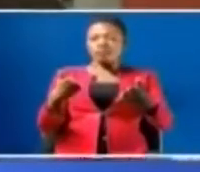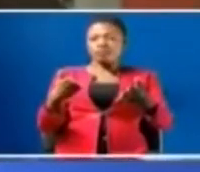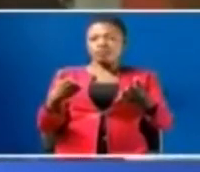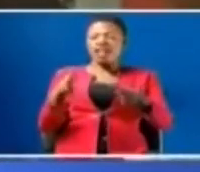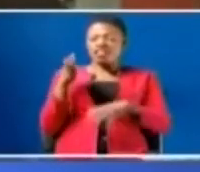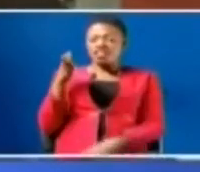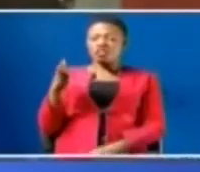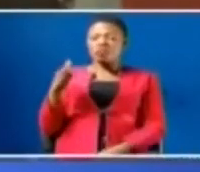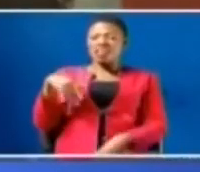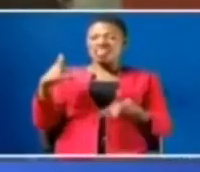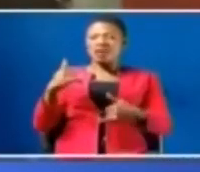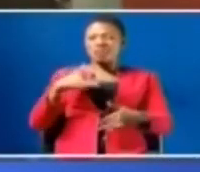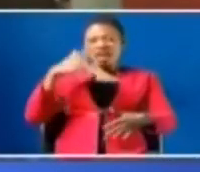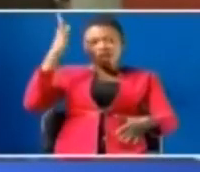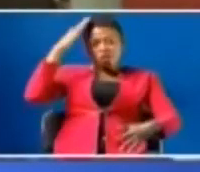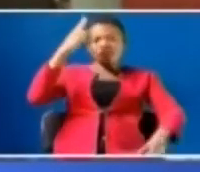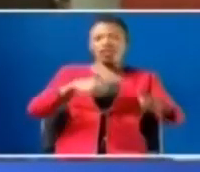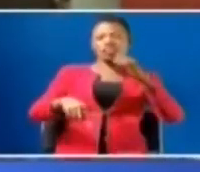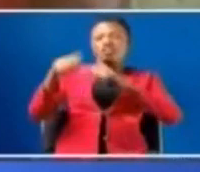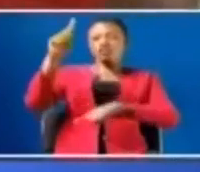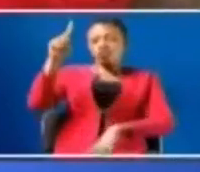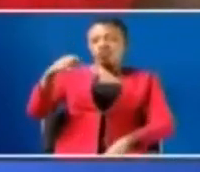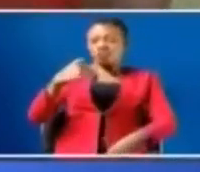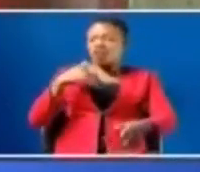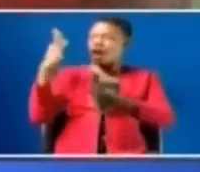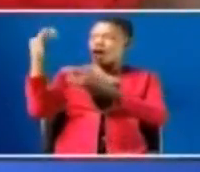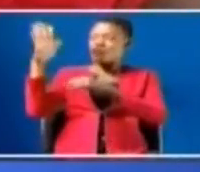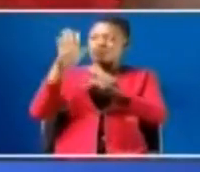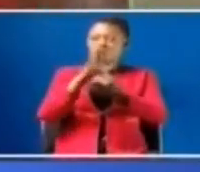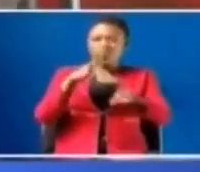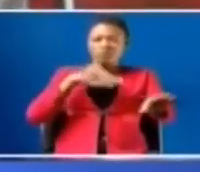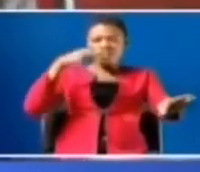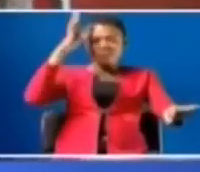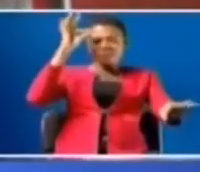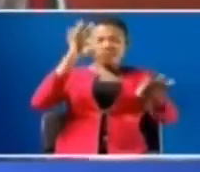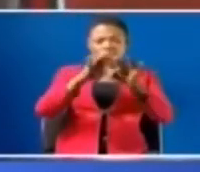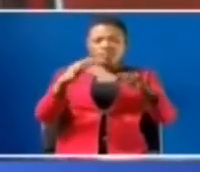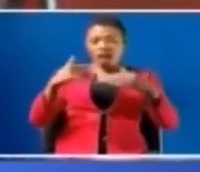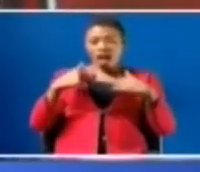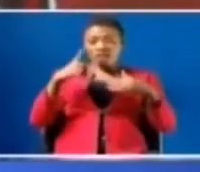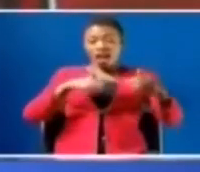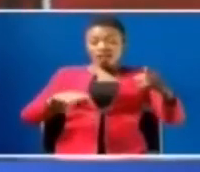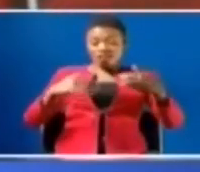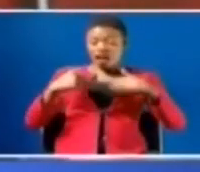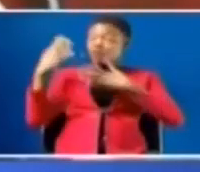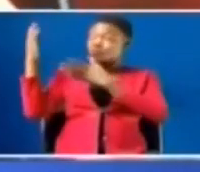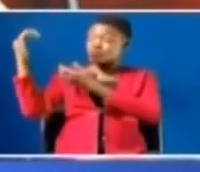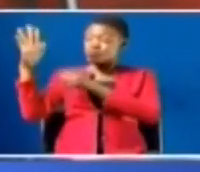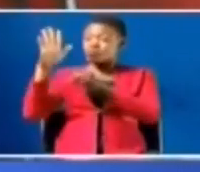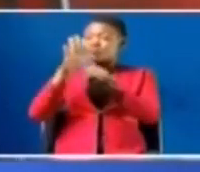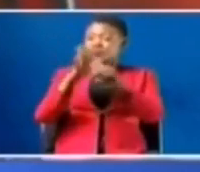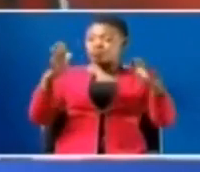Morocco najua nitaleta matunda. Niko na hopes sana. Niko na imani na tuko na matarajio makubwa sana.